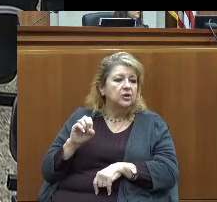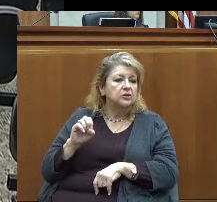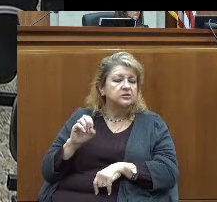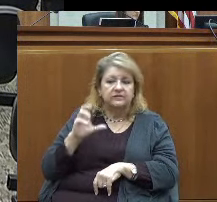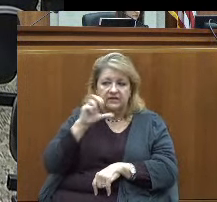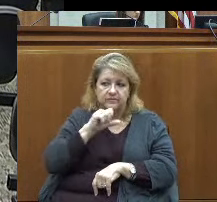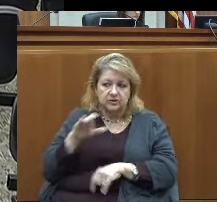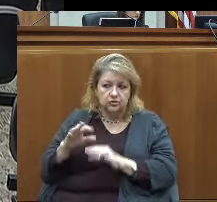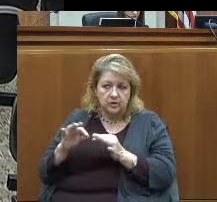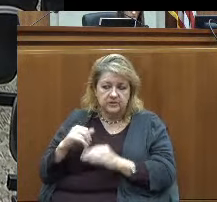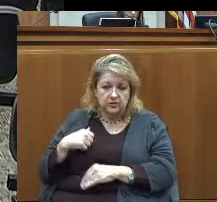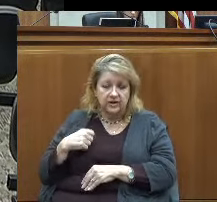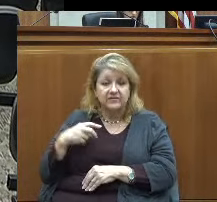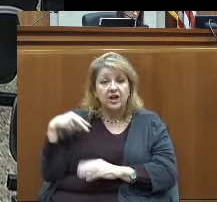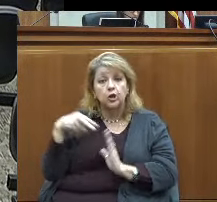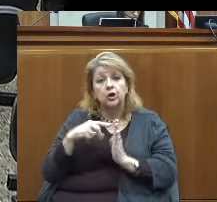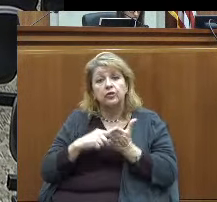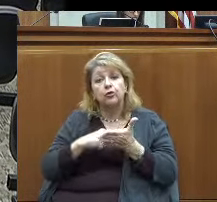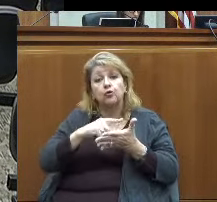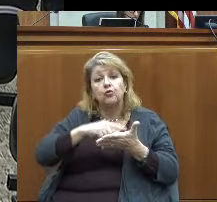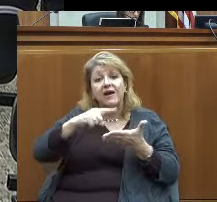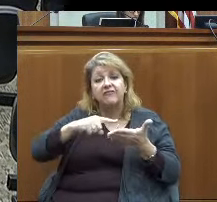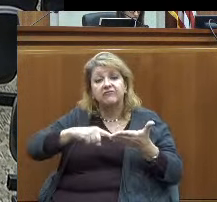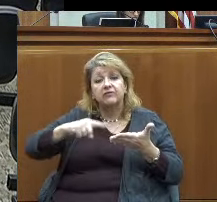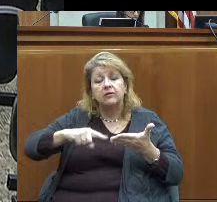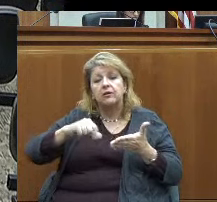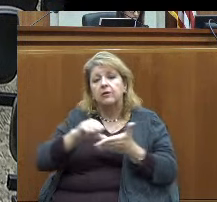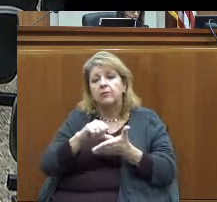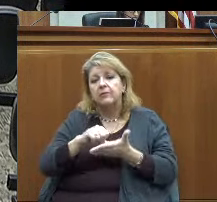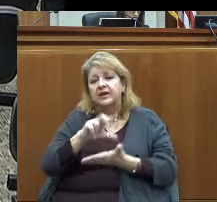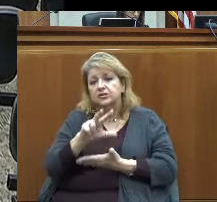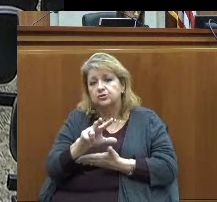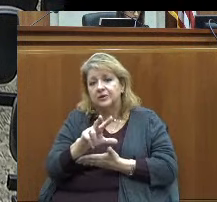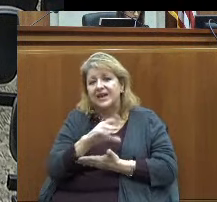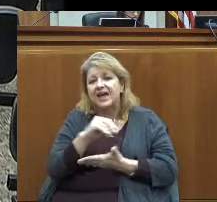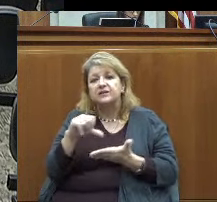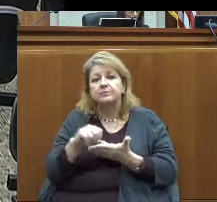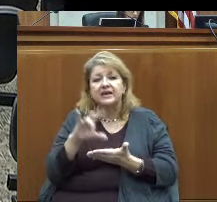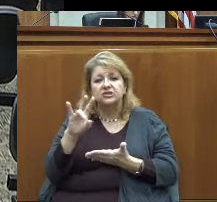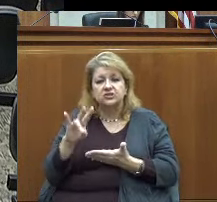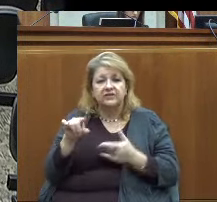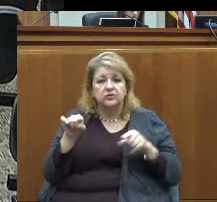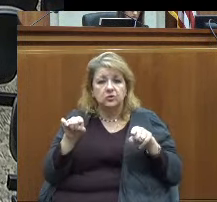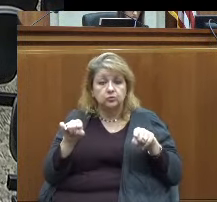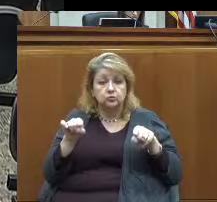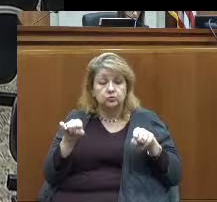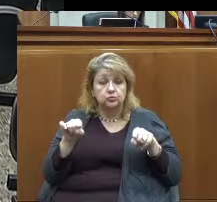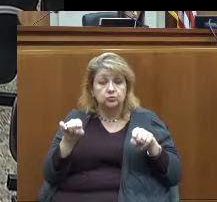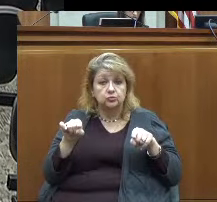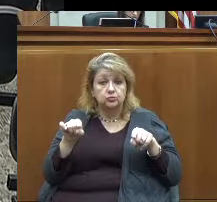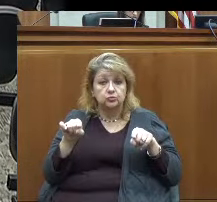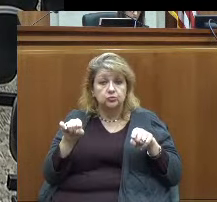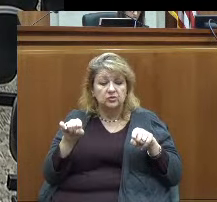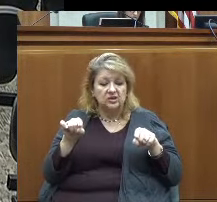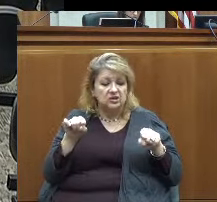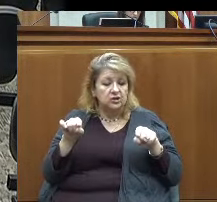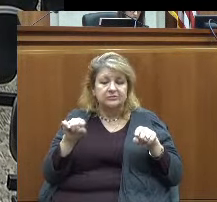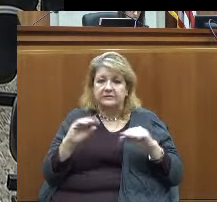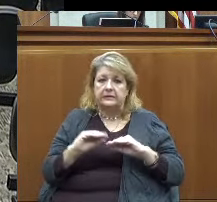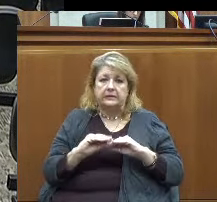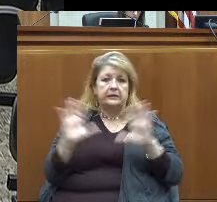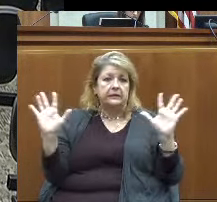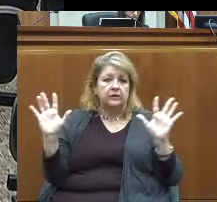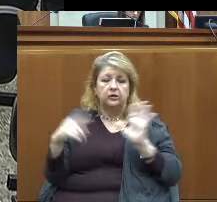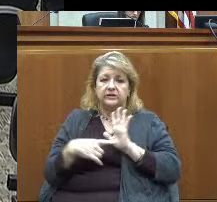at, I looked at the graph on page 3 and again the graph on page 7. And the scale doesn't show it very